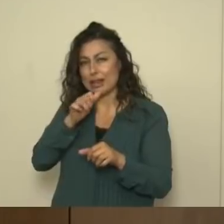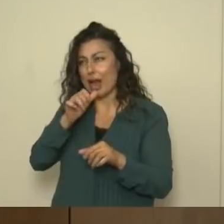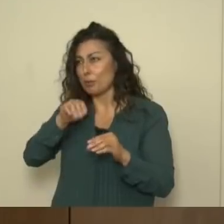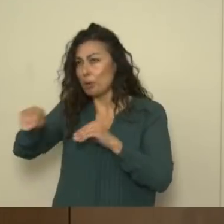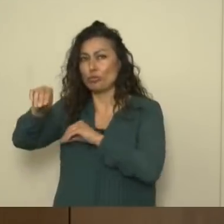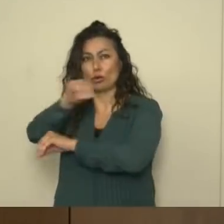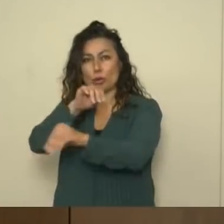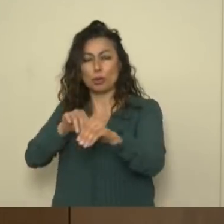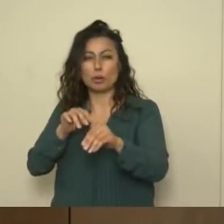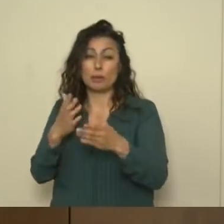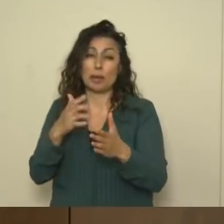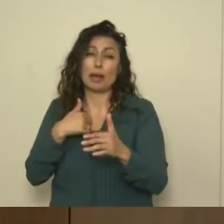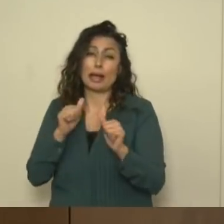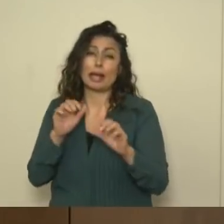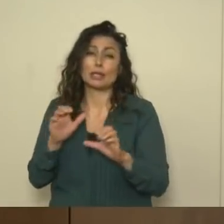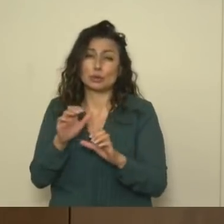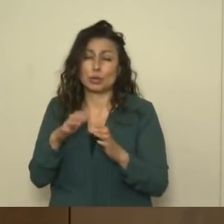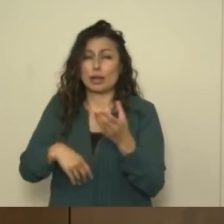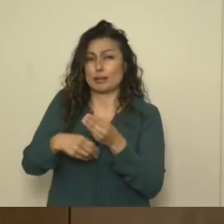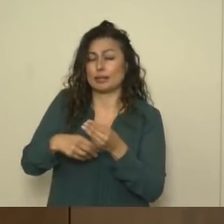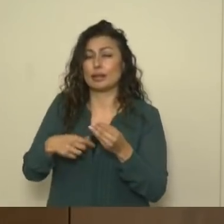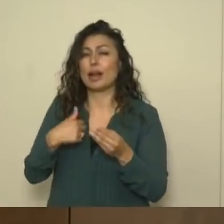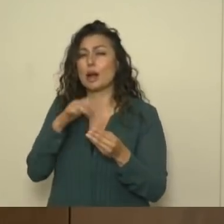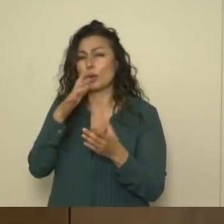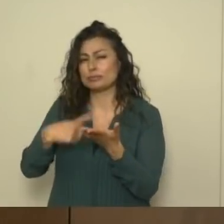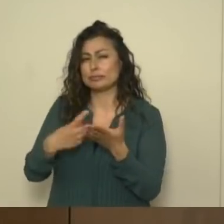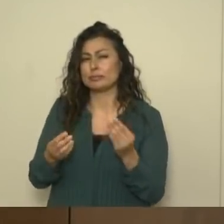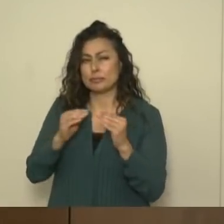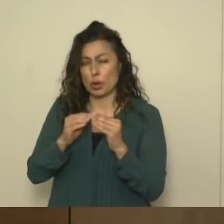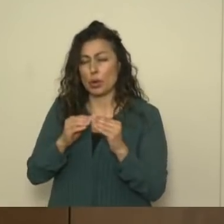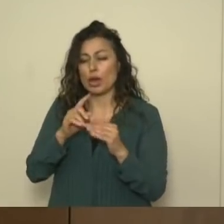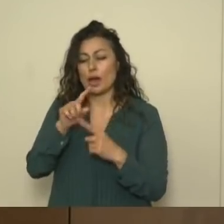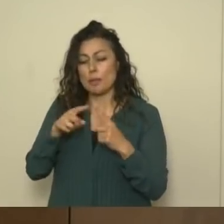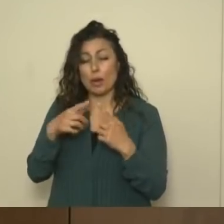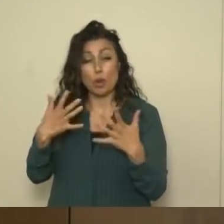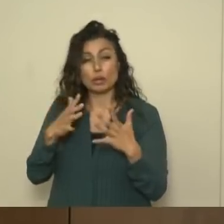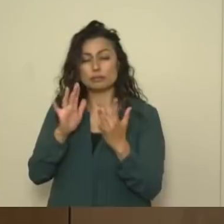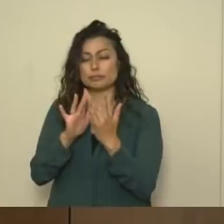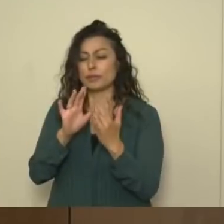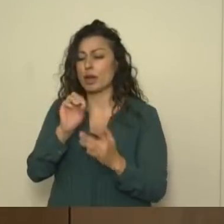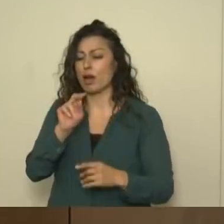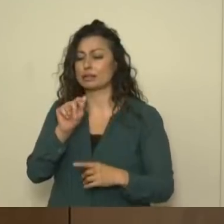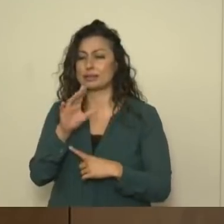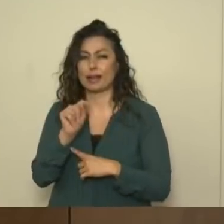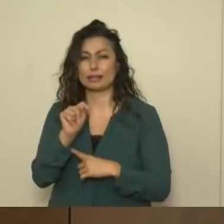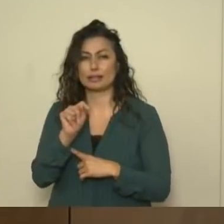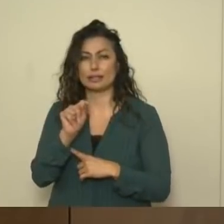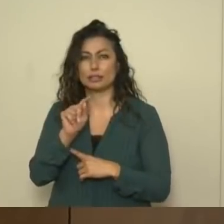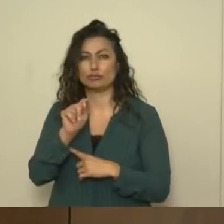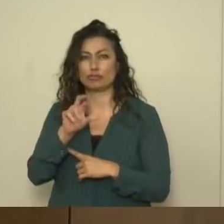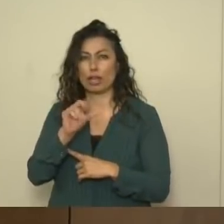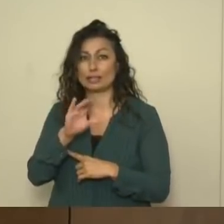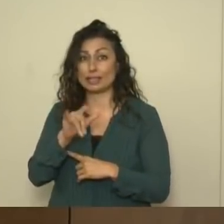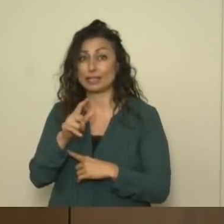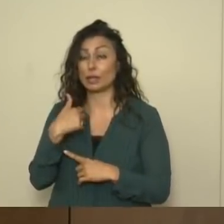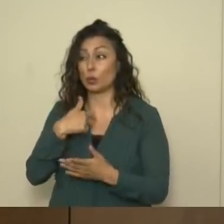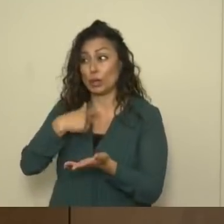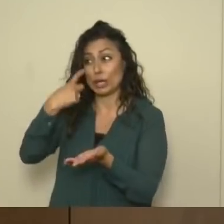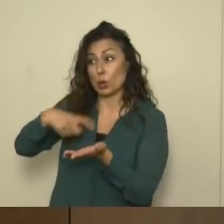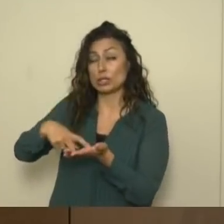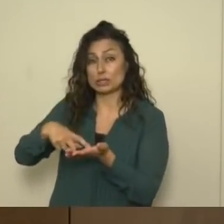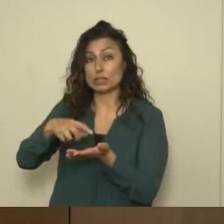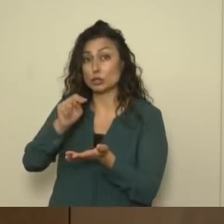you didn't ask this question. Look, I'm going to talk more about it next week in contact tracing. But New Mexicans are traveling out of